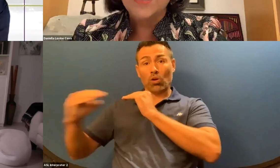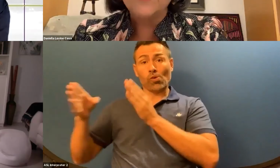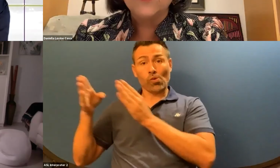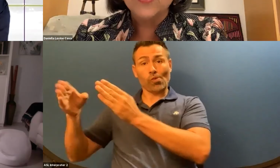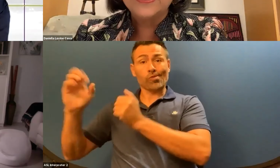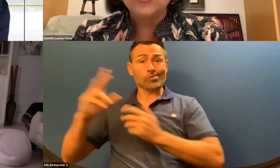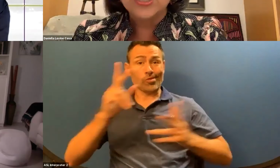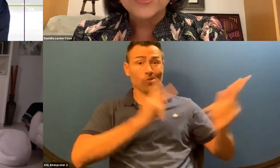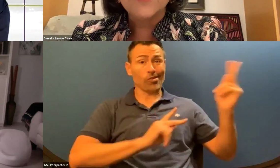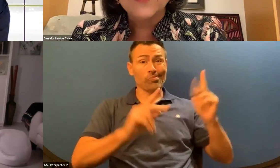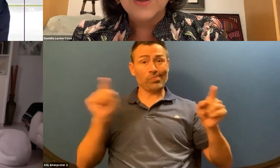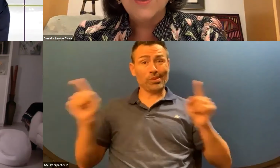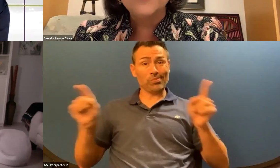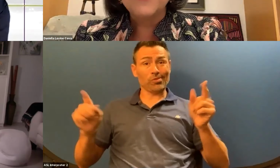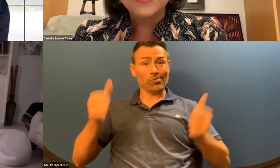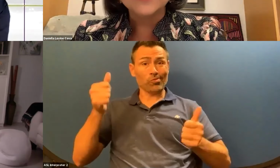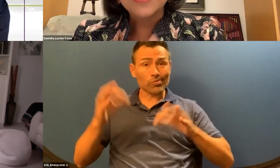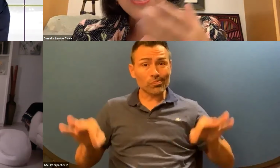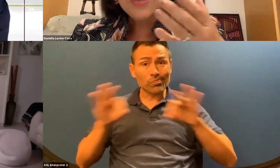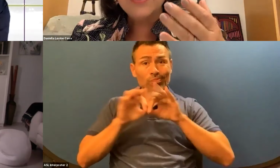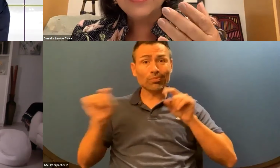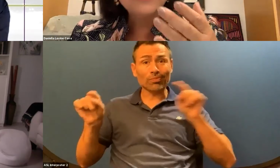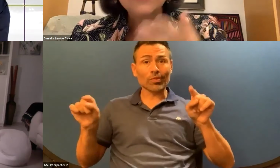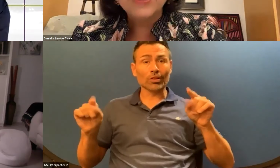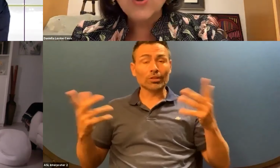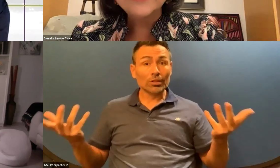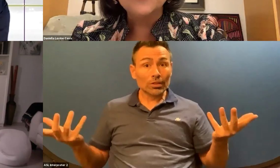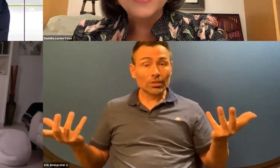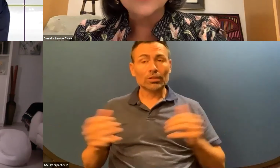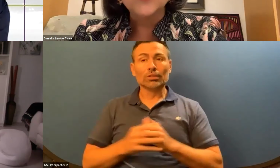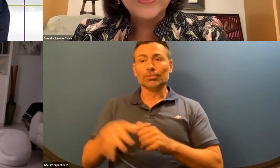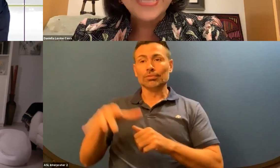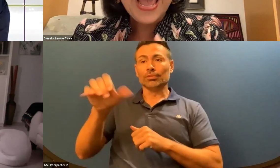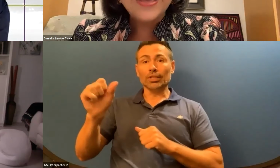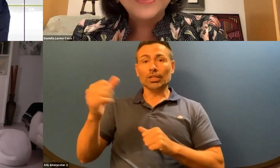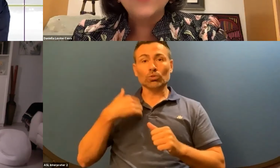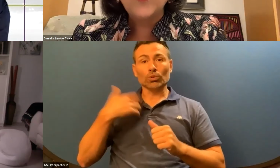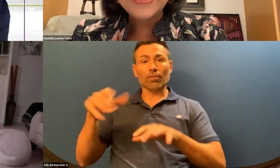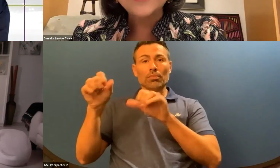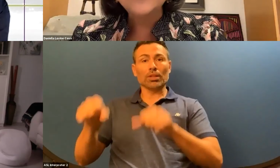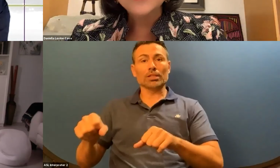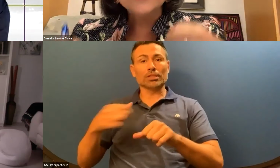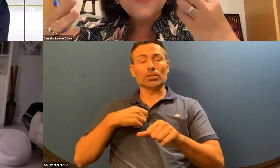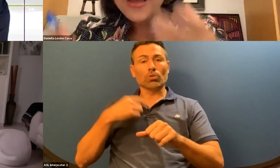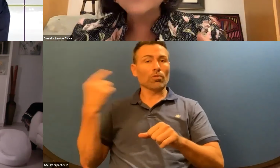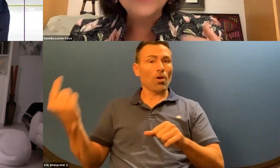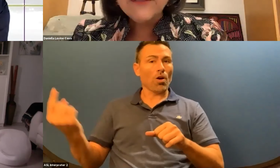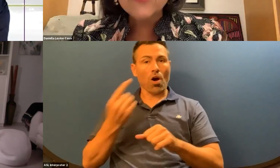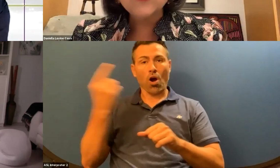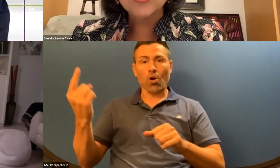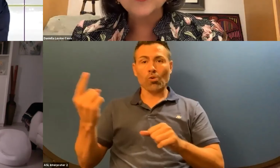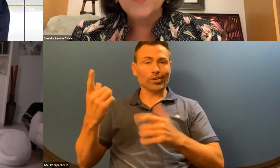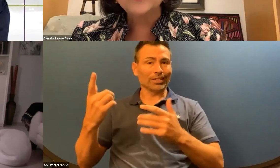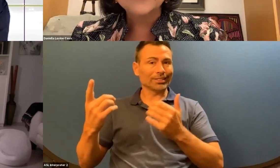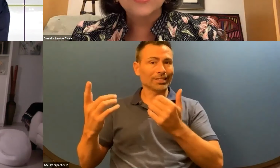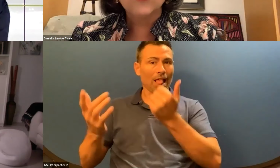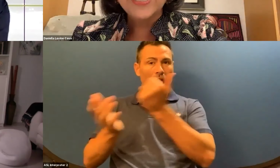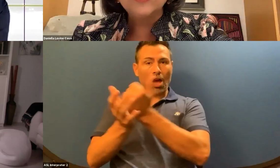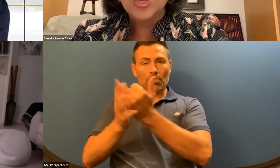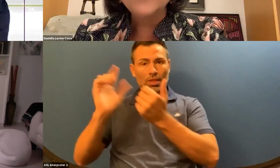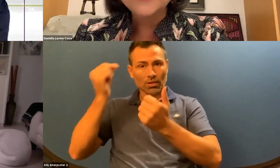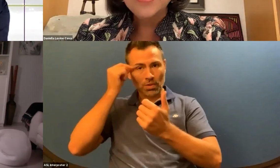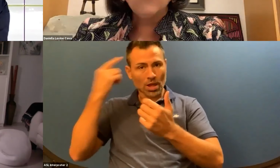forward in times of recession and times of economy because economic crisis, because we can, and we can spend on infrastructure projects